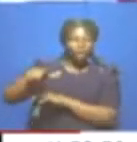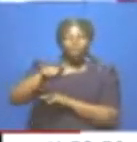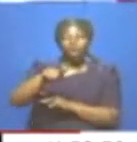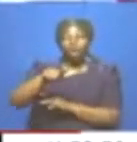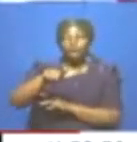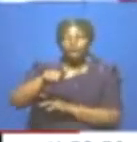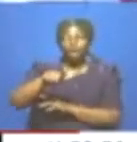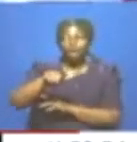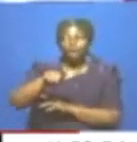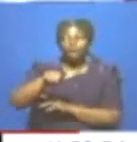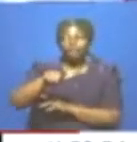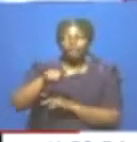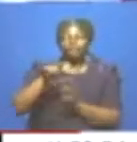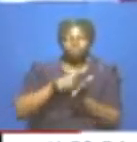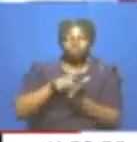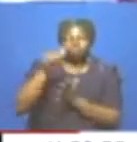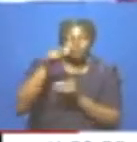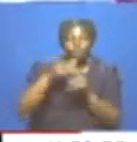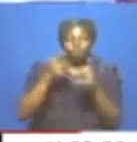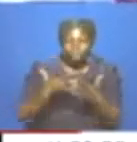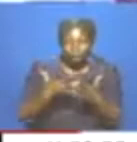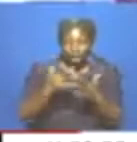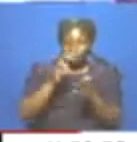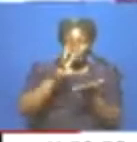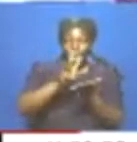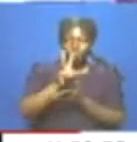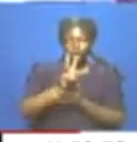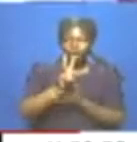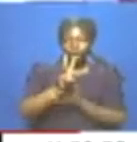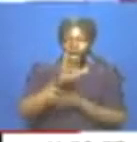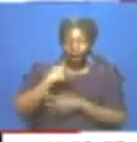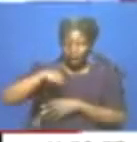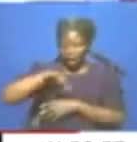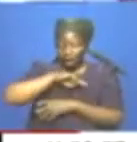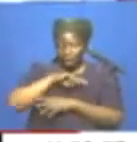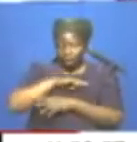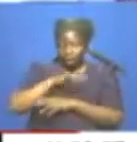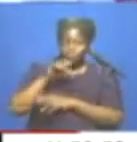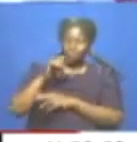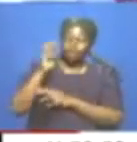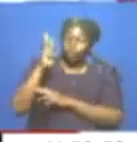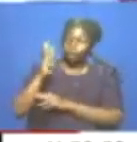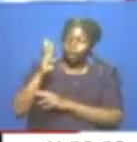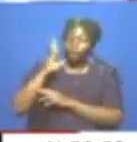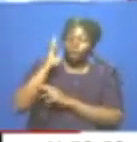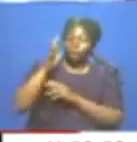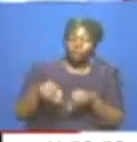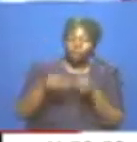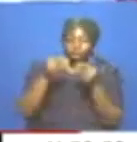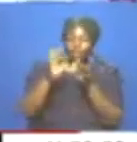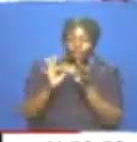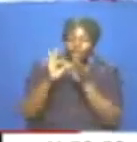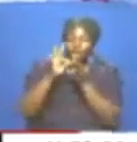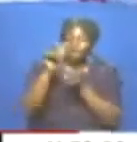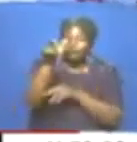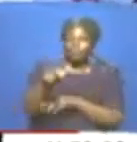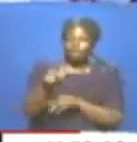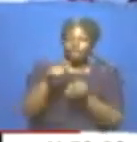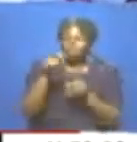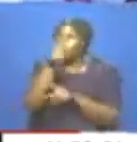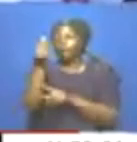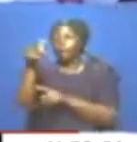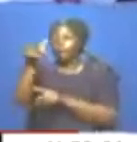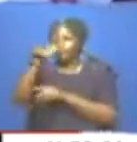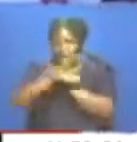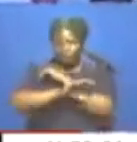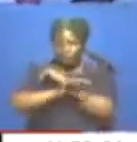under Wilson. So us connecting Wajir in the afternoon flight will give connectivity that somebody from other destinations,